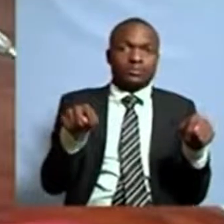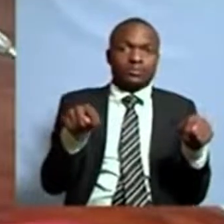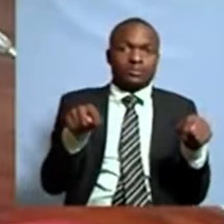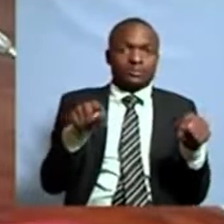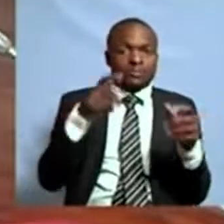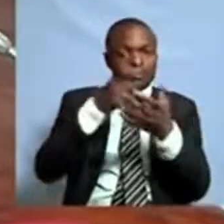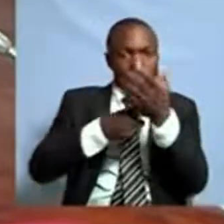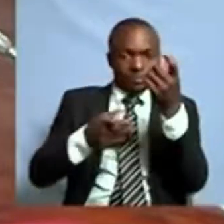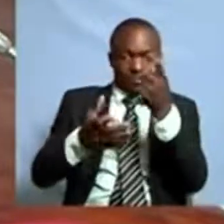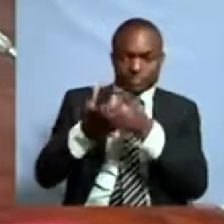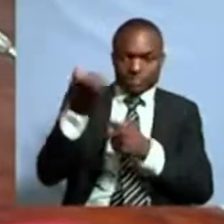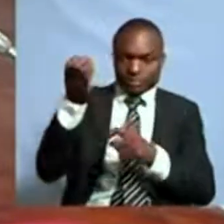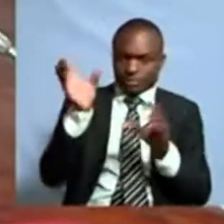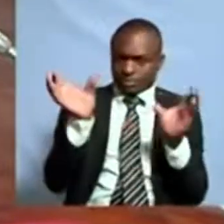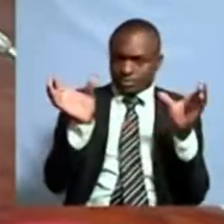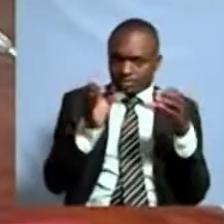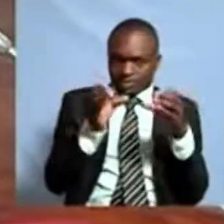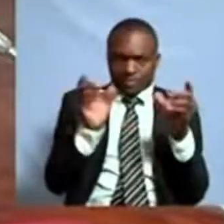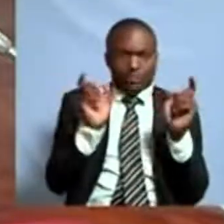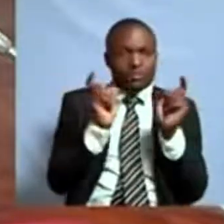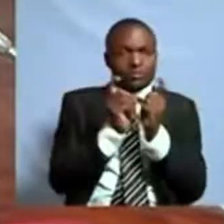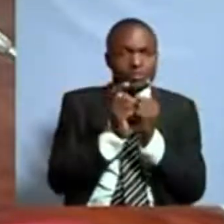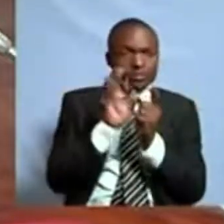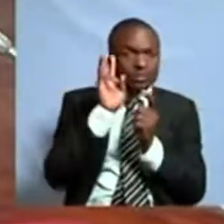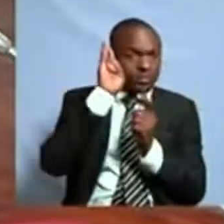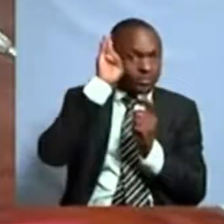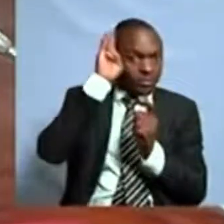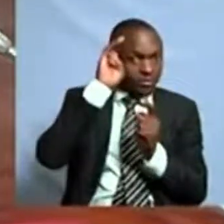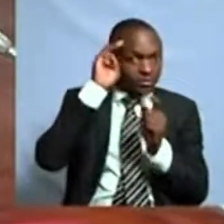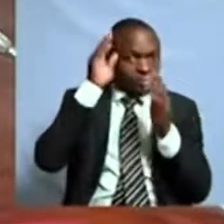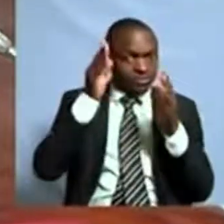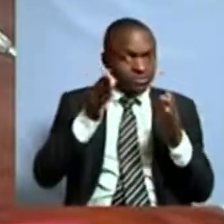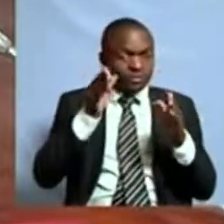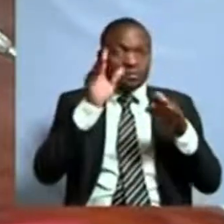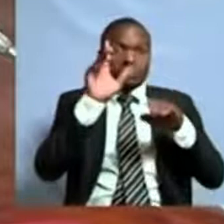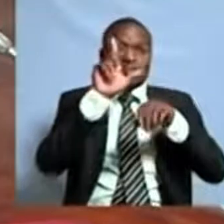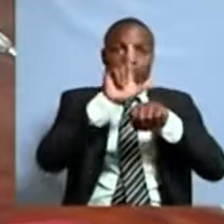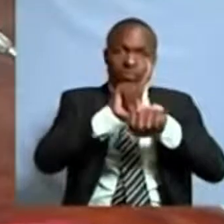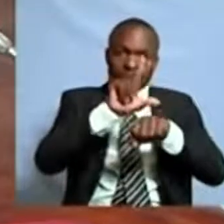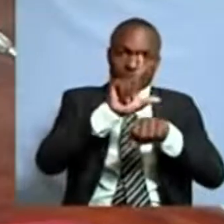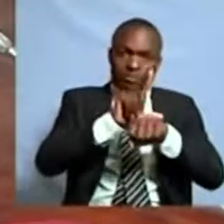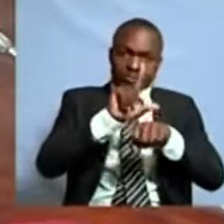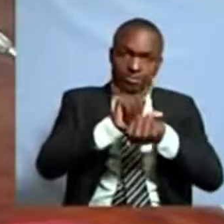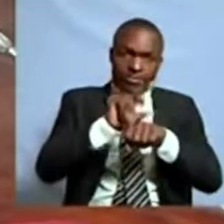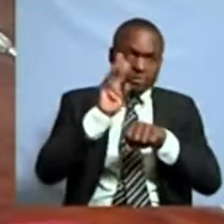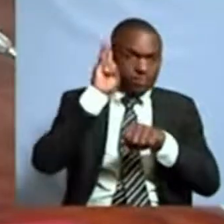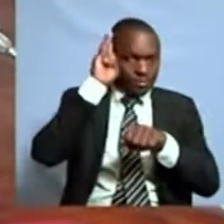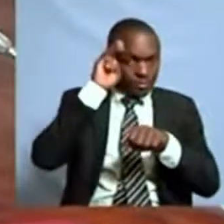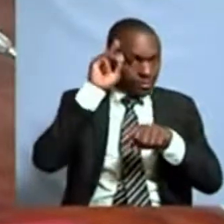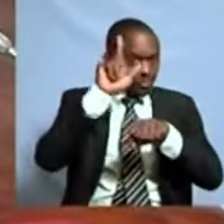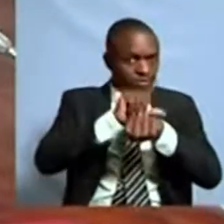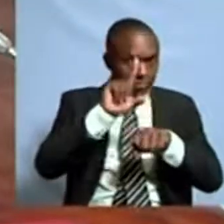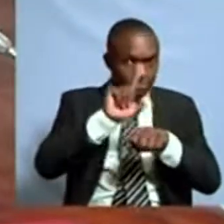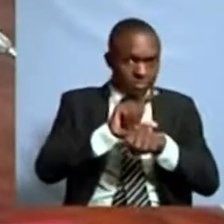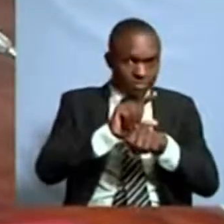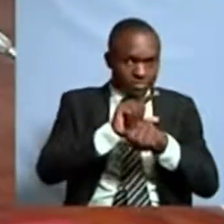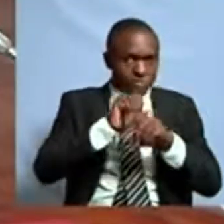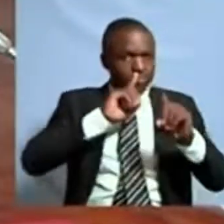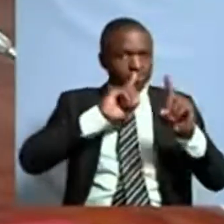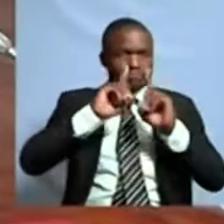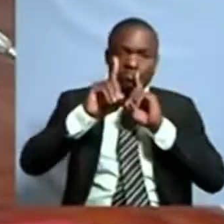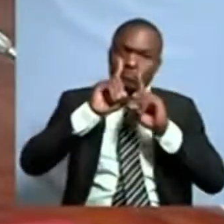consultative labor council, where we meet with the Minister of Labor, the labor movement, to actually discuss